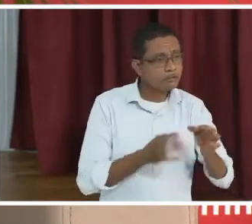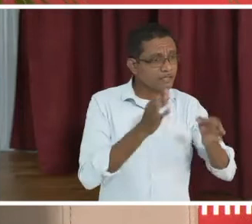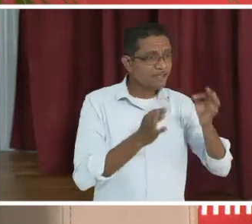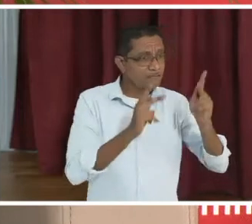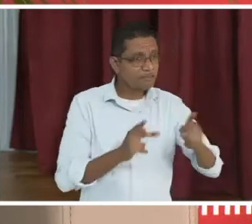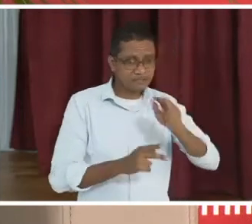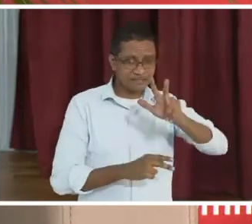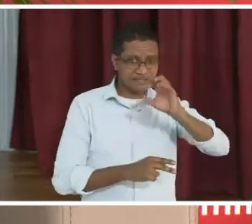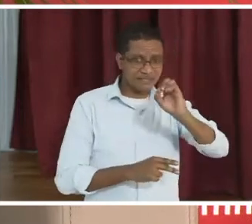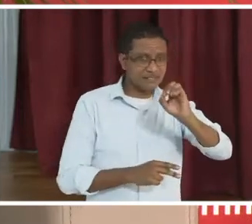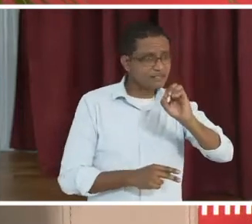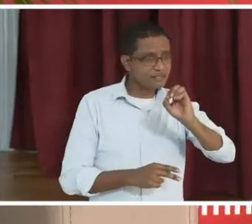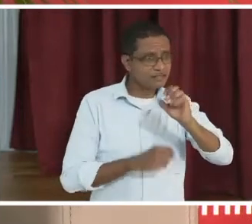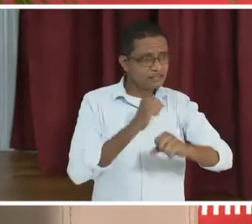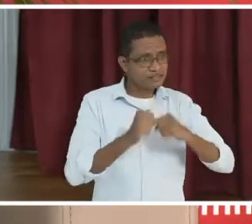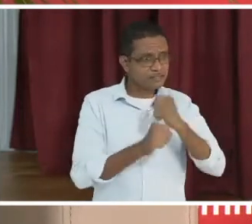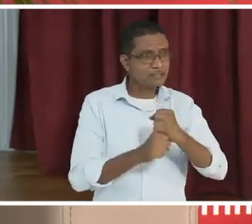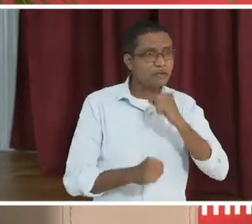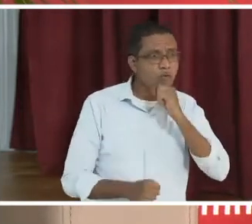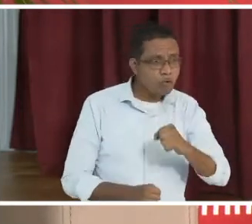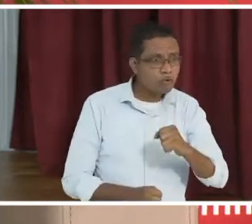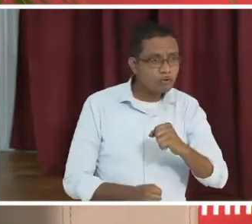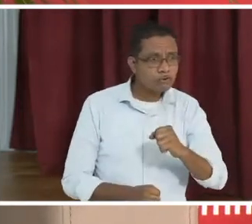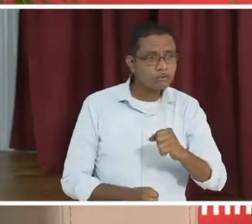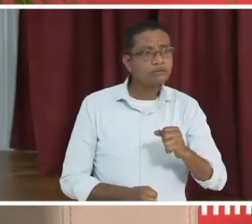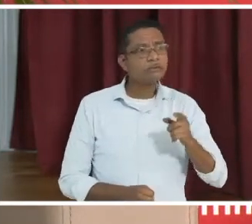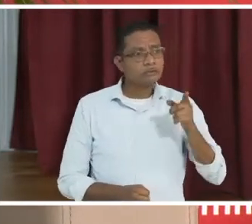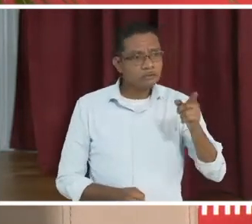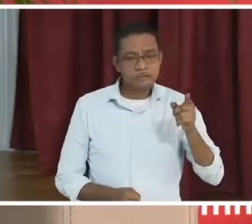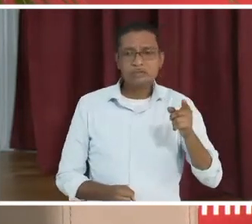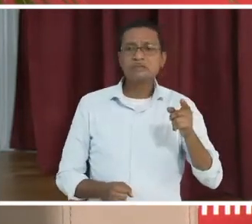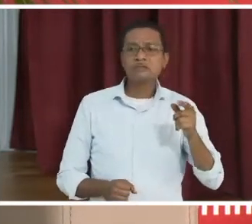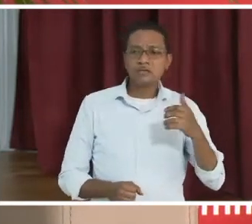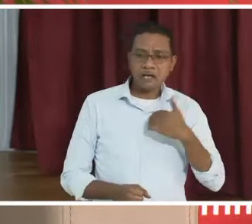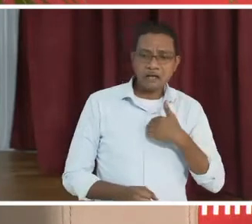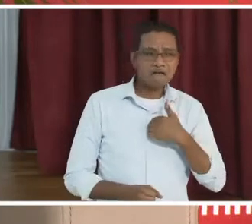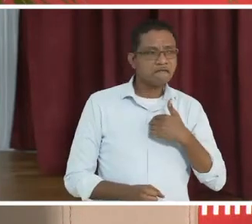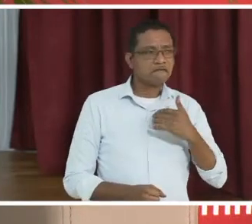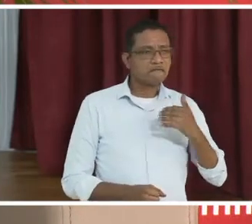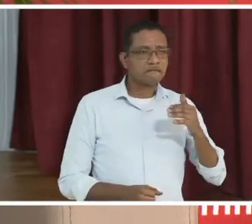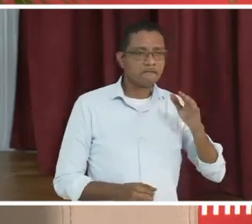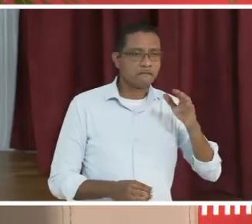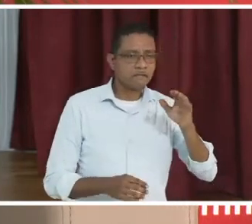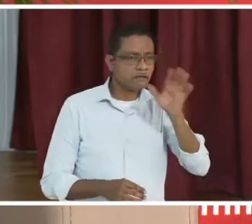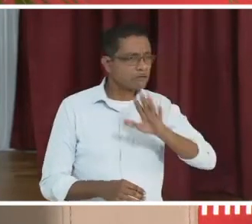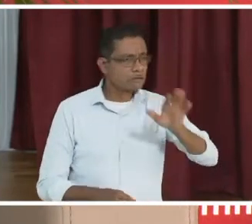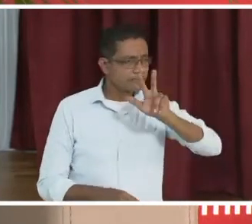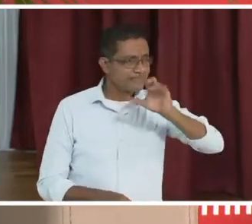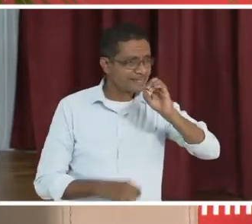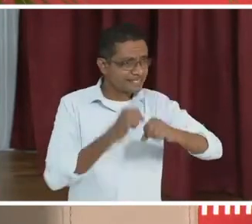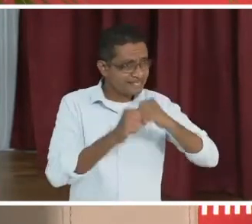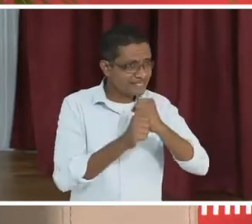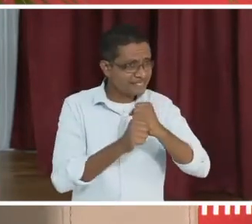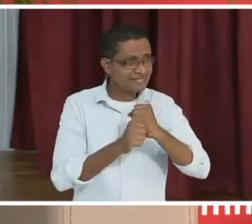which is not what a young person would ideally have as a term. Right. So we work with individuals like that